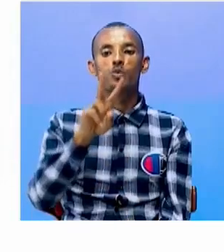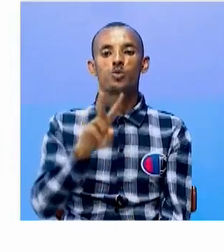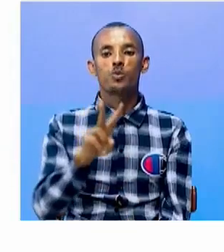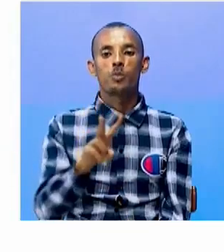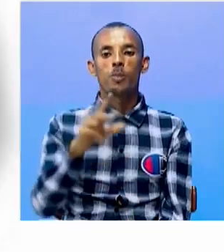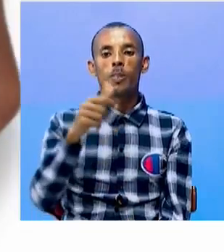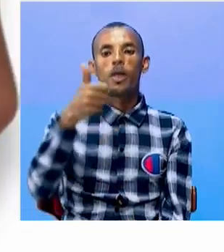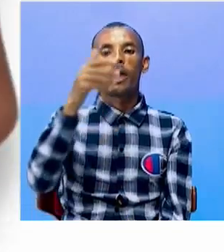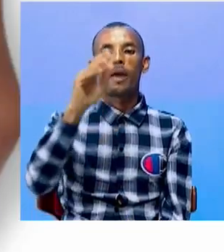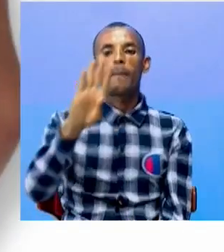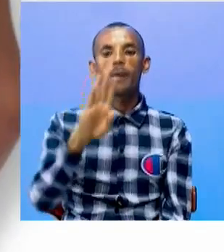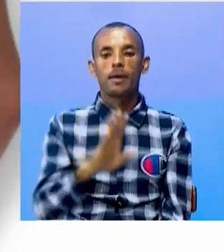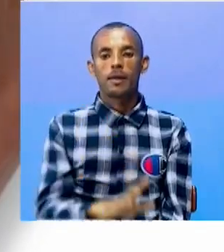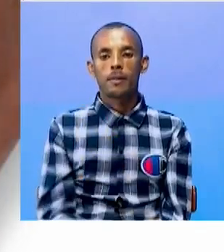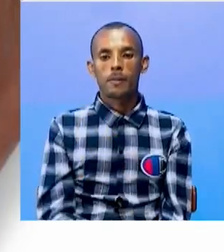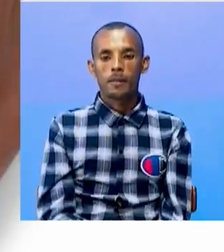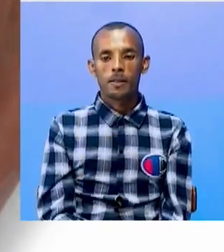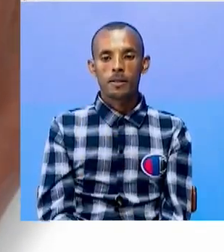2ab